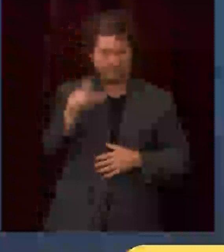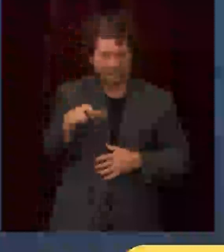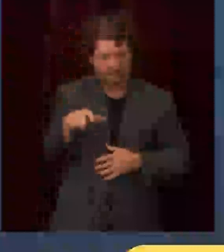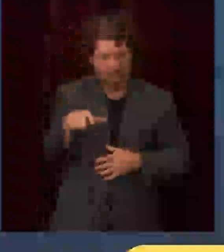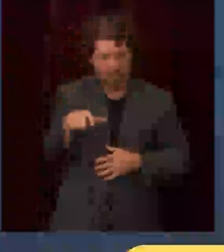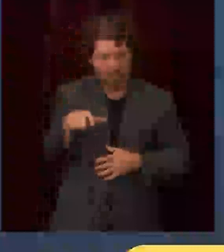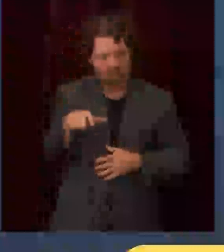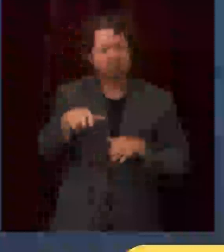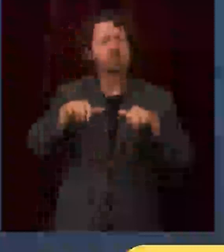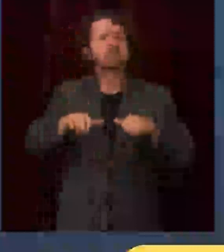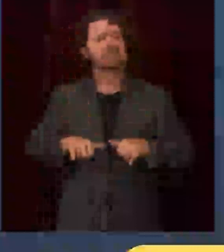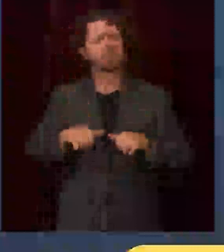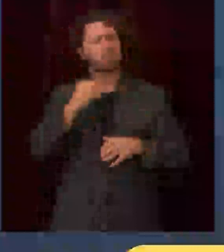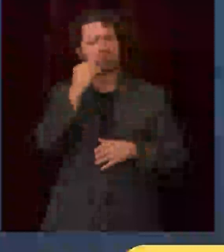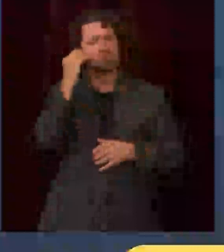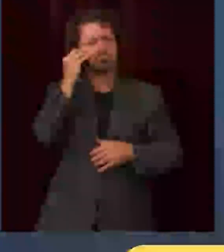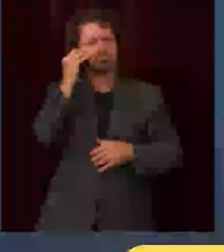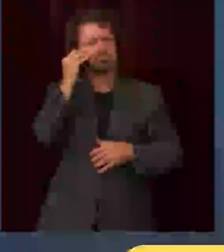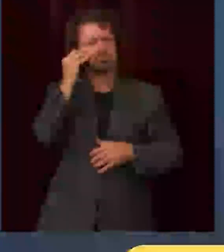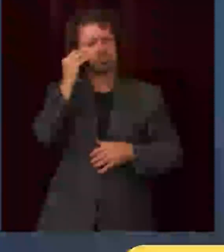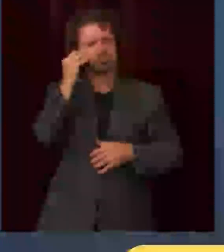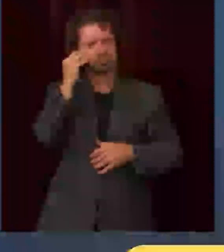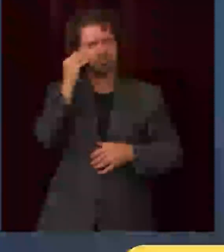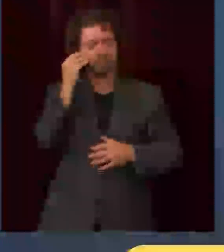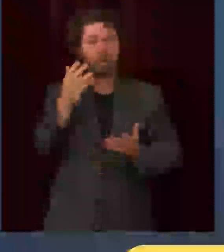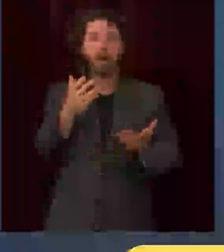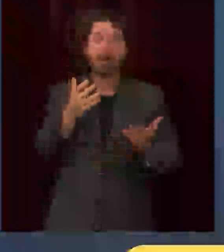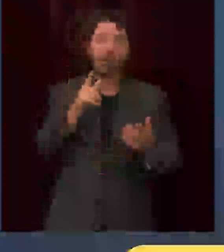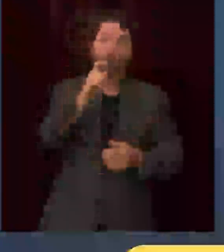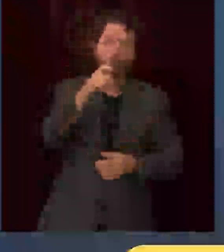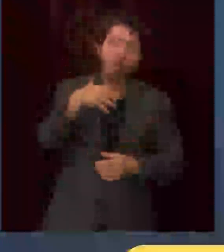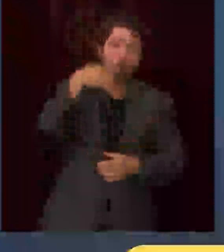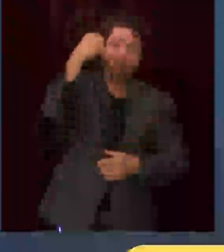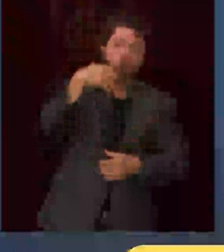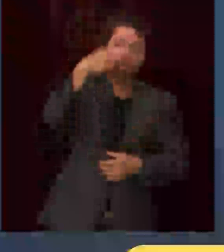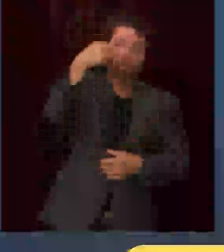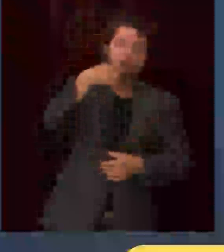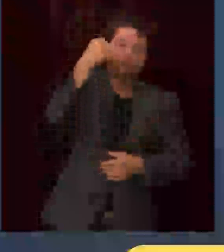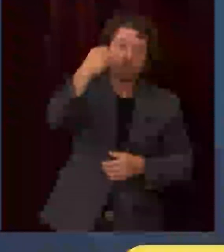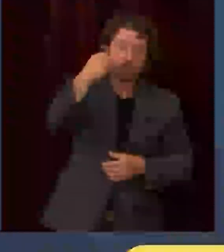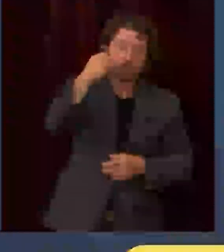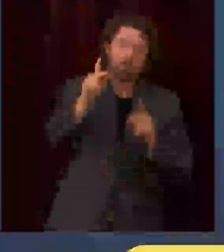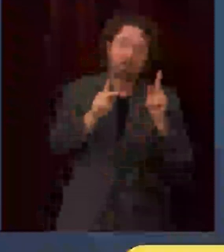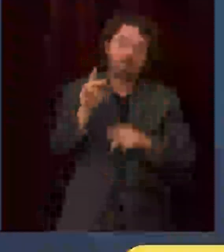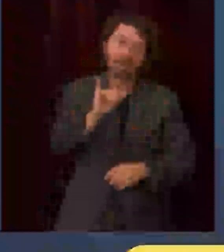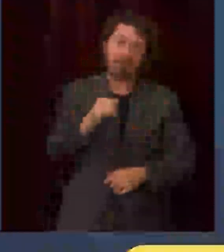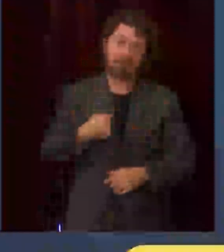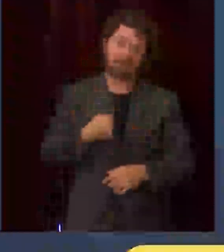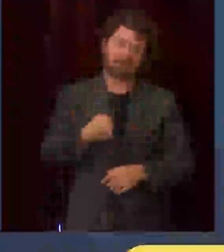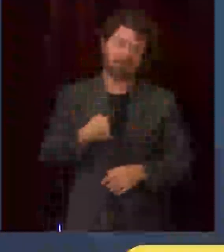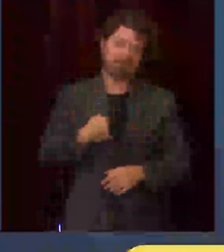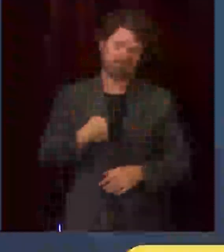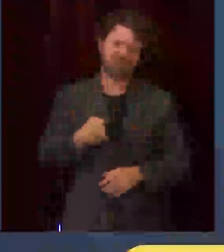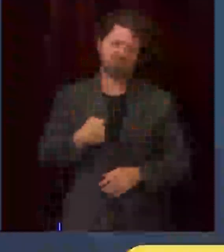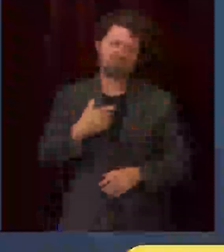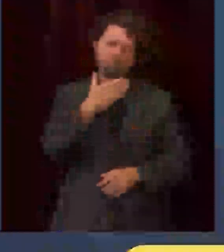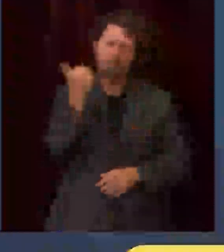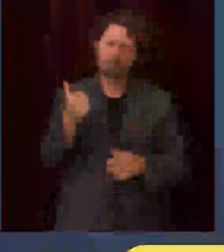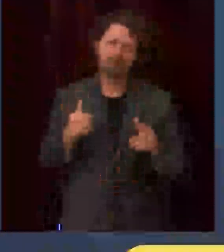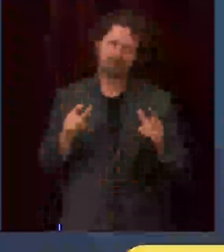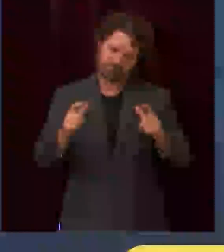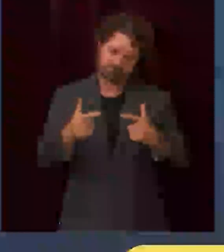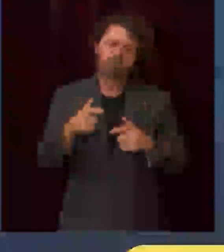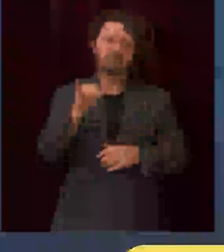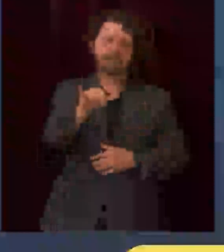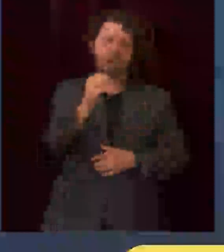people with significant vulnerabilities, boy, if you can avoid exposing yourself, we hope that you will do that.